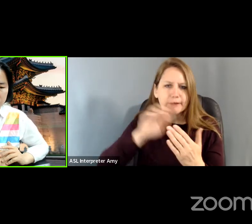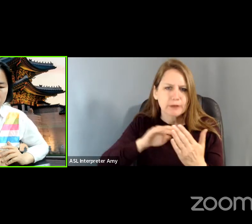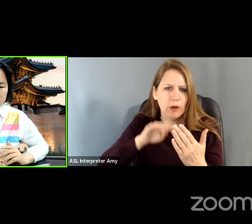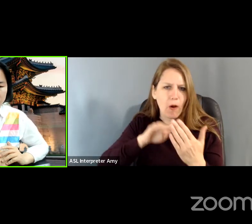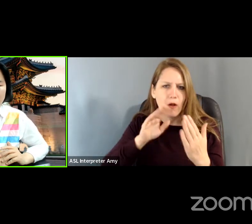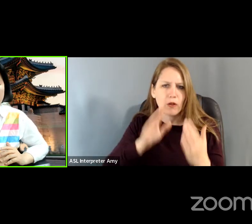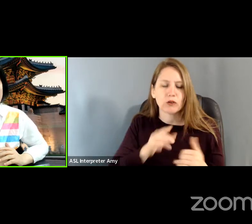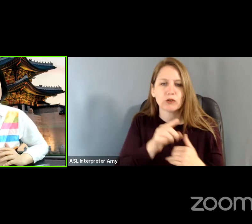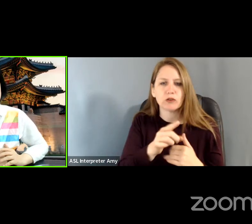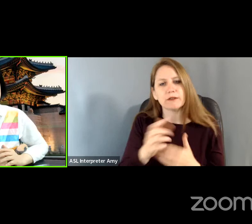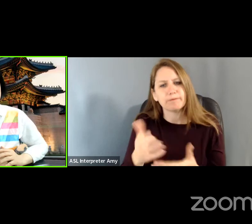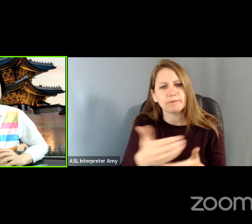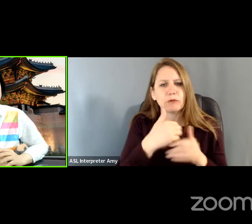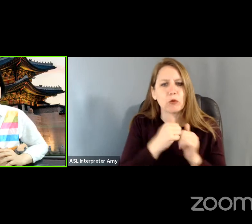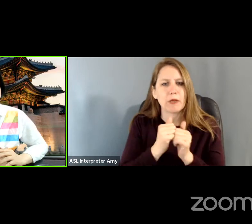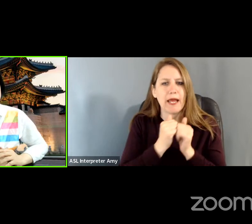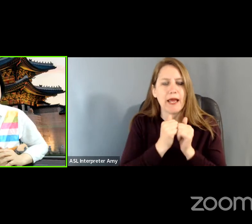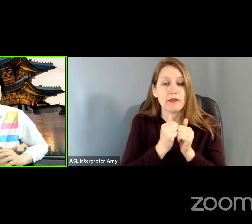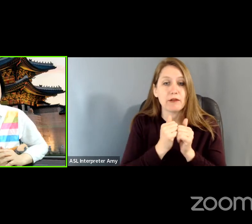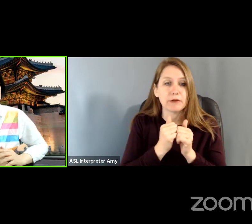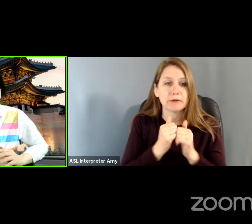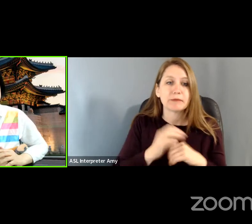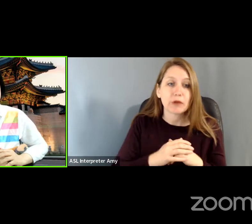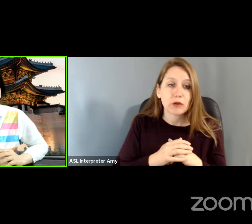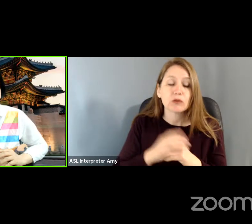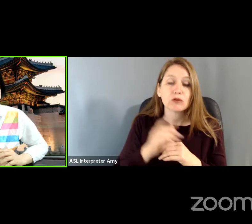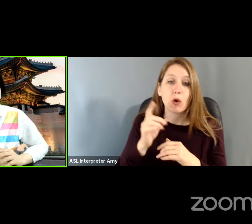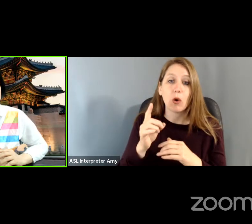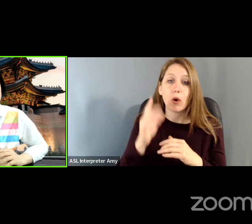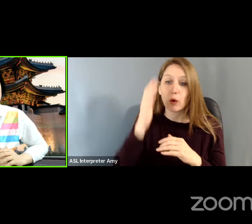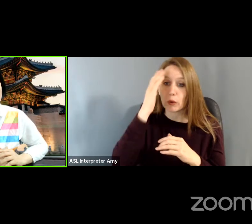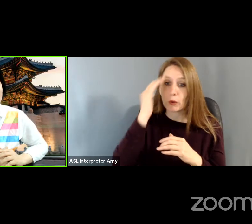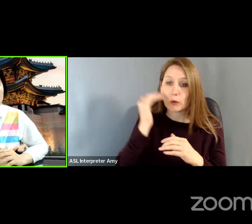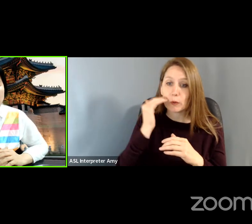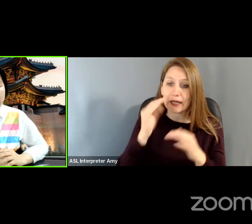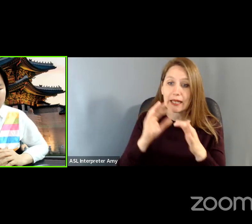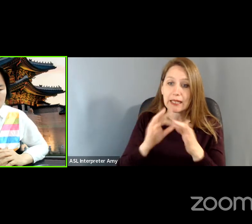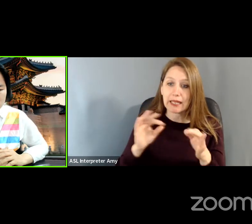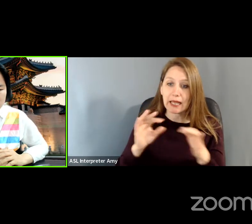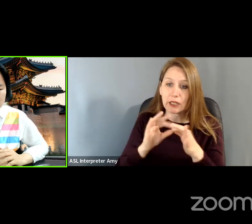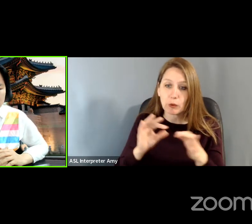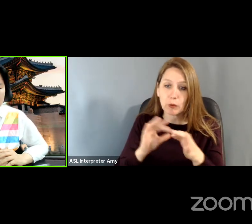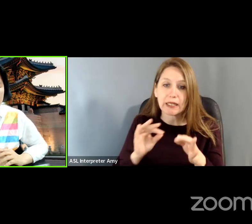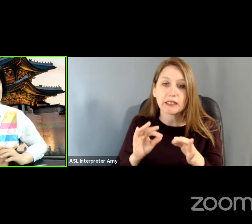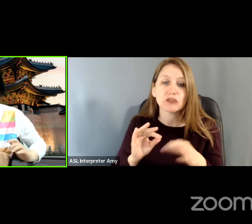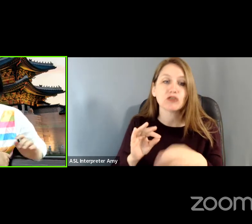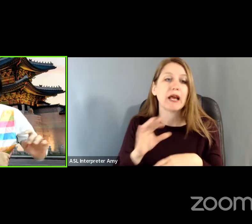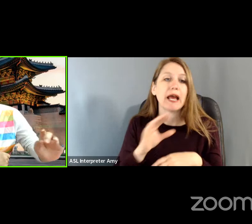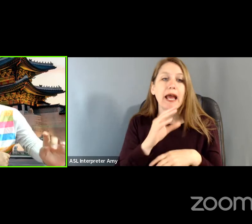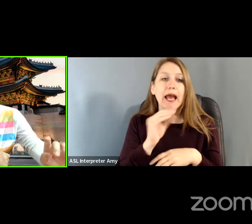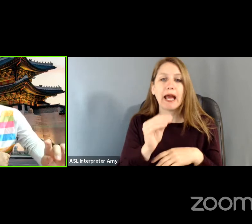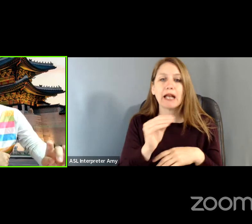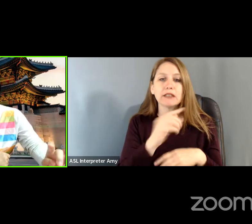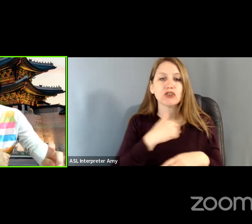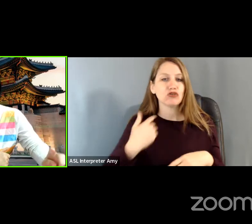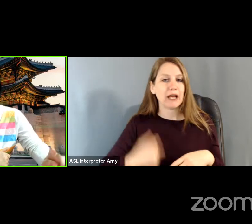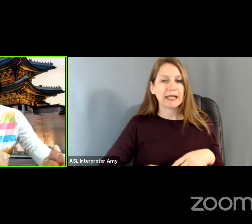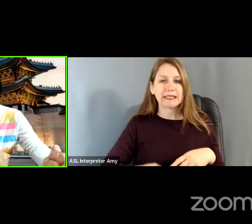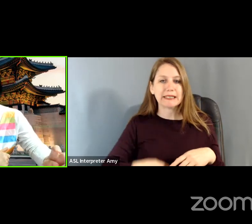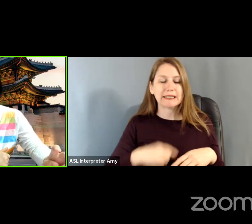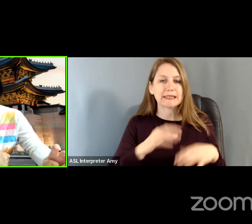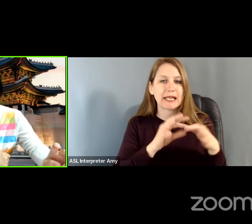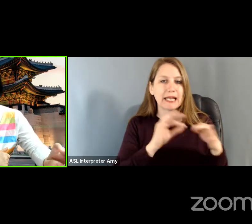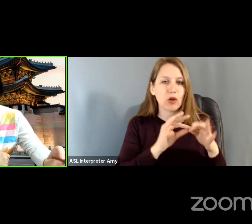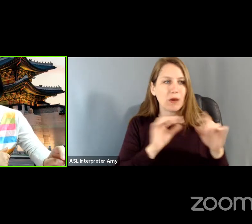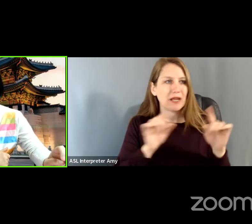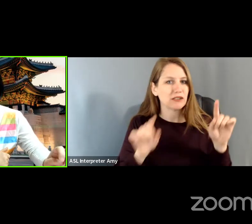used. The Korean language and Chinese characters don't match. So the